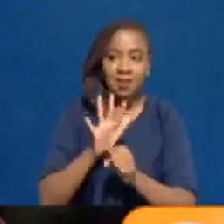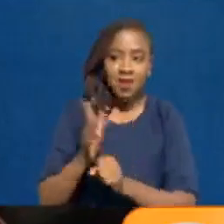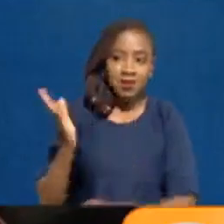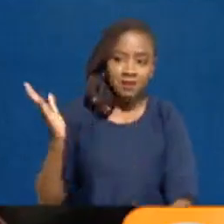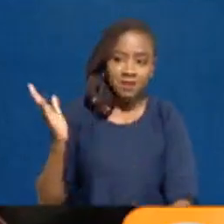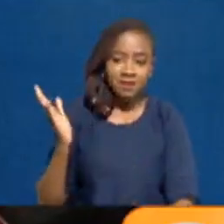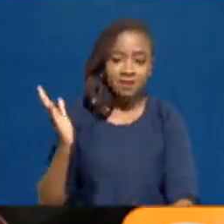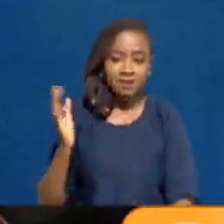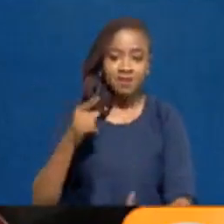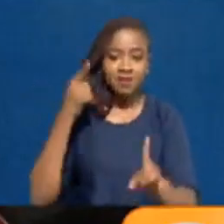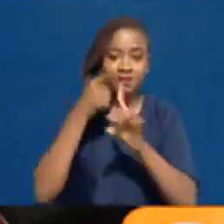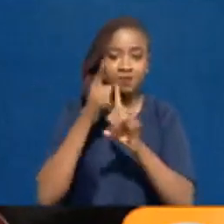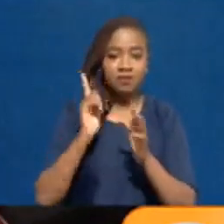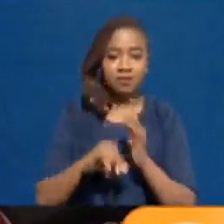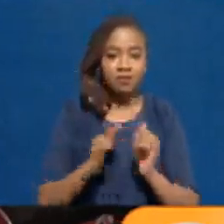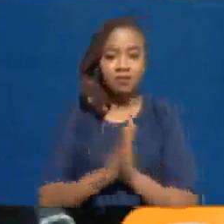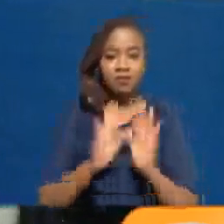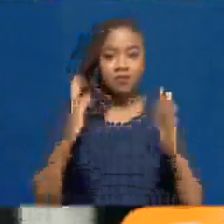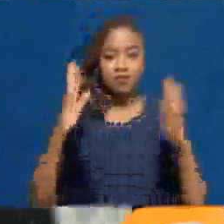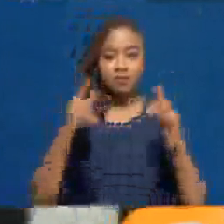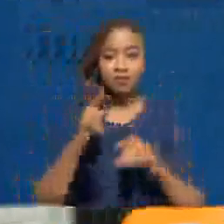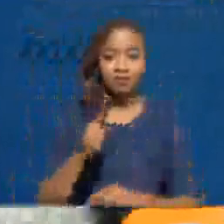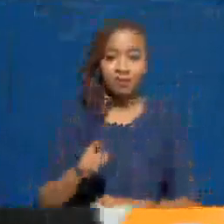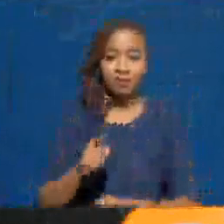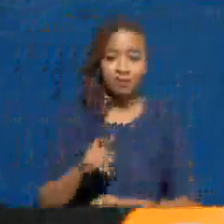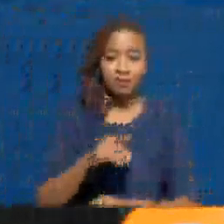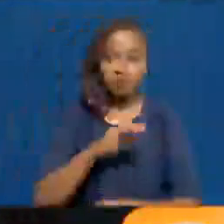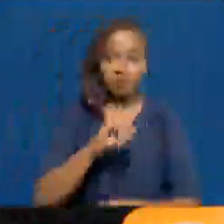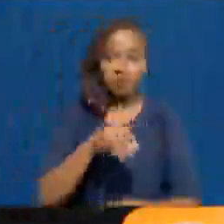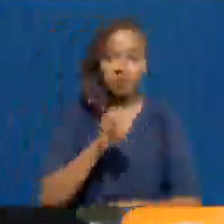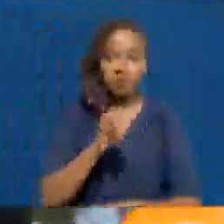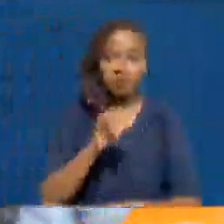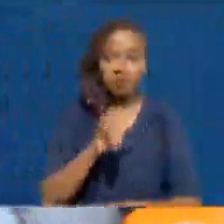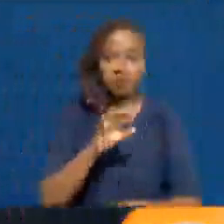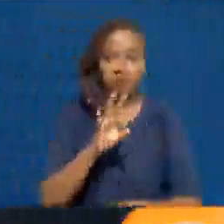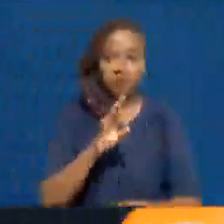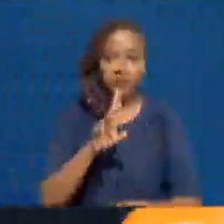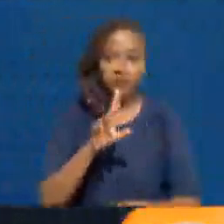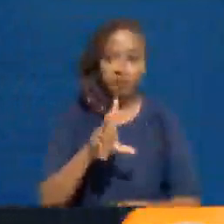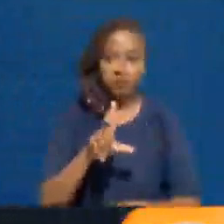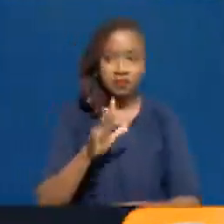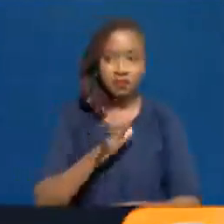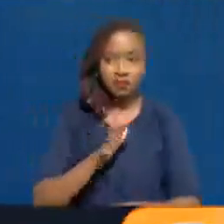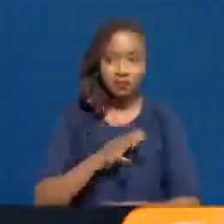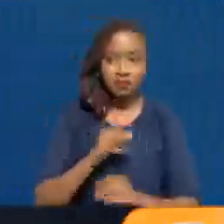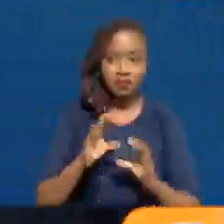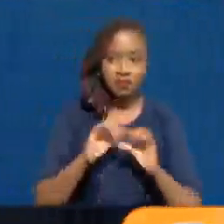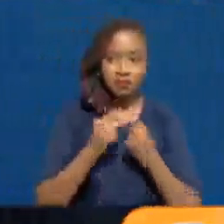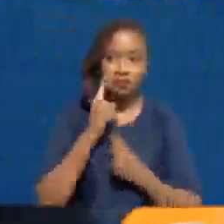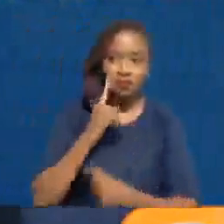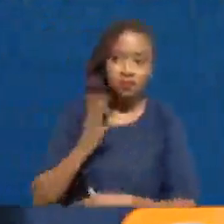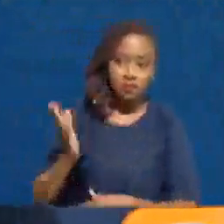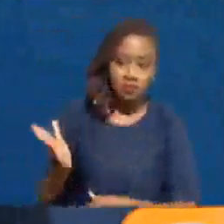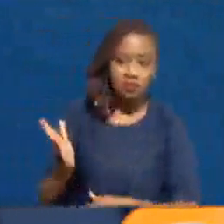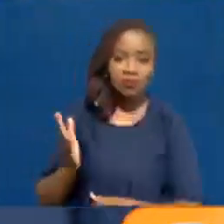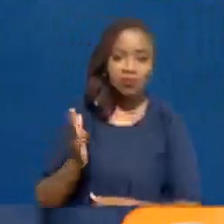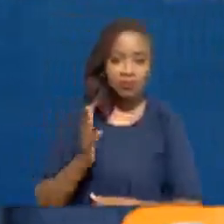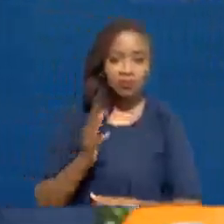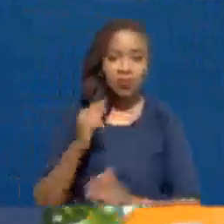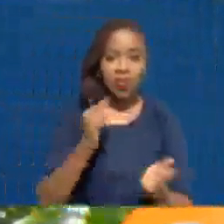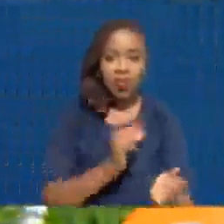mark the 14th anniversary of the Joyful Women Organization. Rebecca Akufo-Addo, First Lady of the Republic of